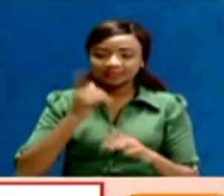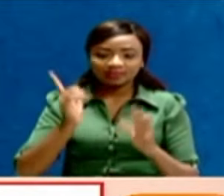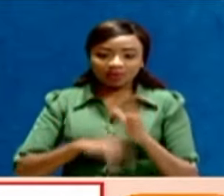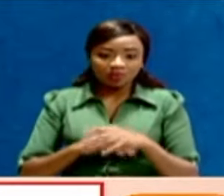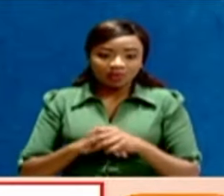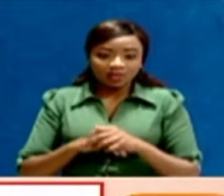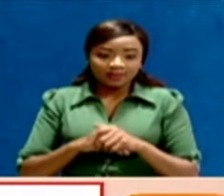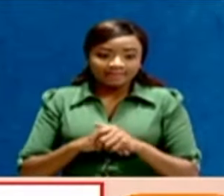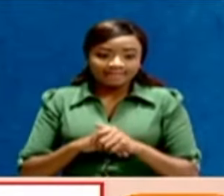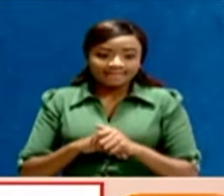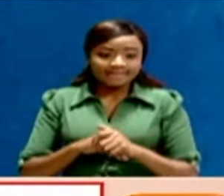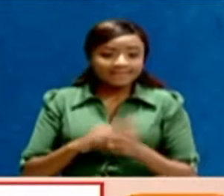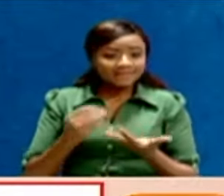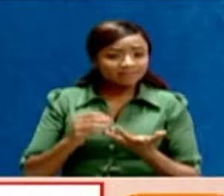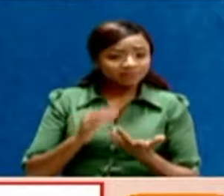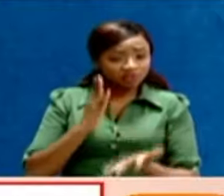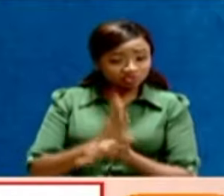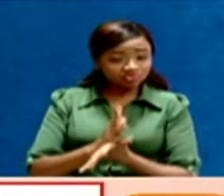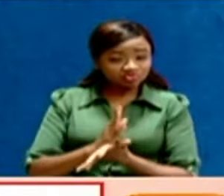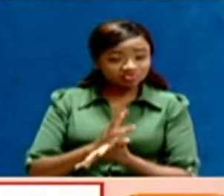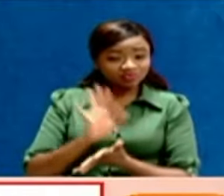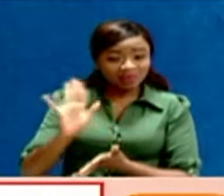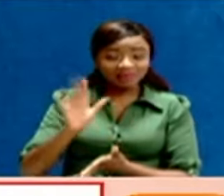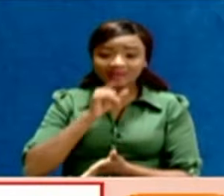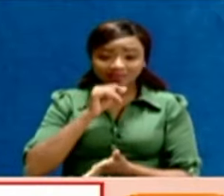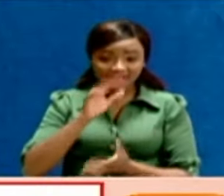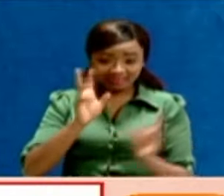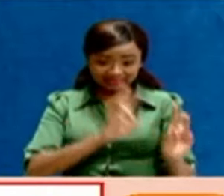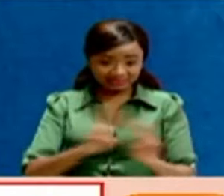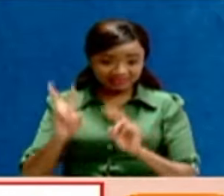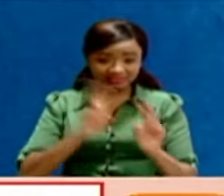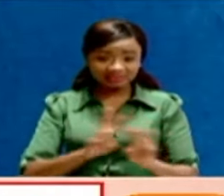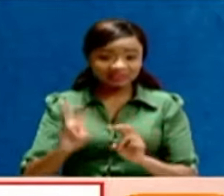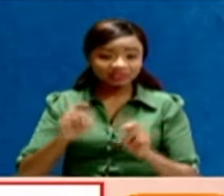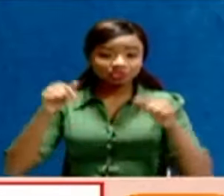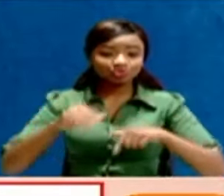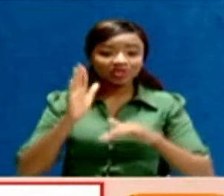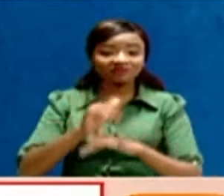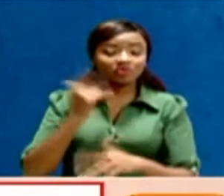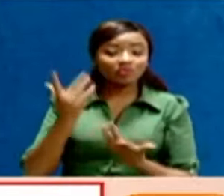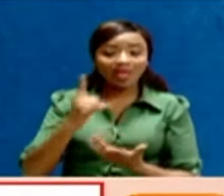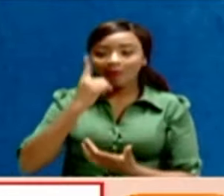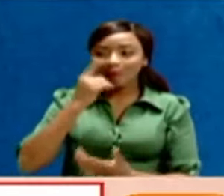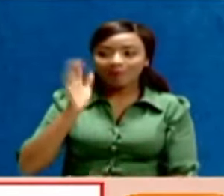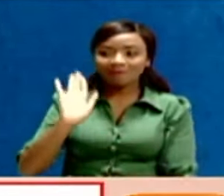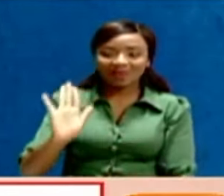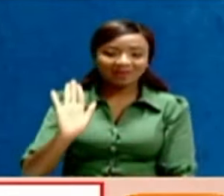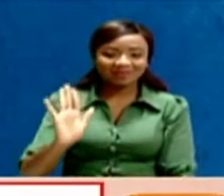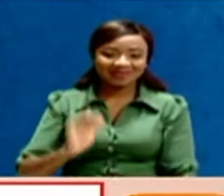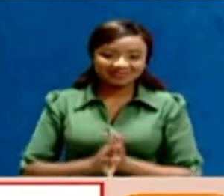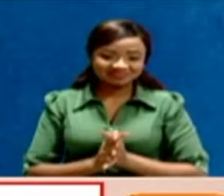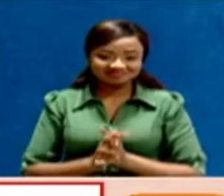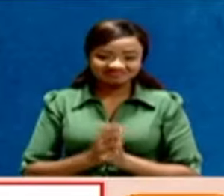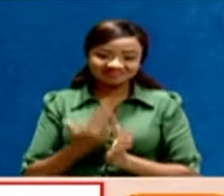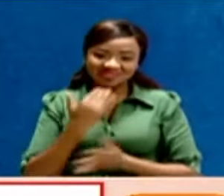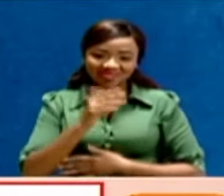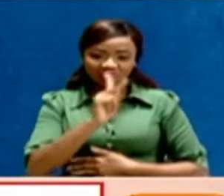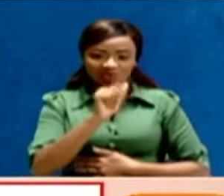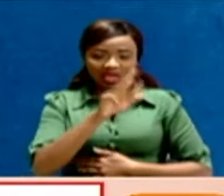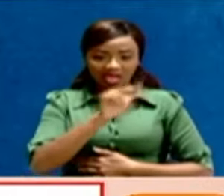Wainaina asking, is Wahiga reading the news today from the lounge, his lounge? That's a very fresh concept. Thank you, Kara